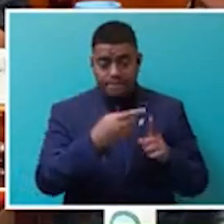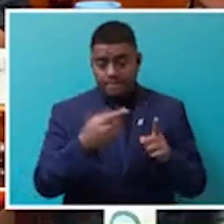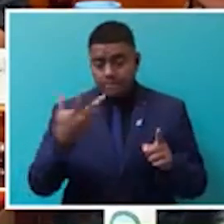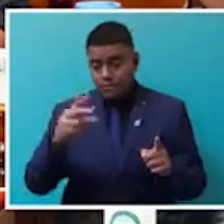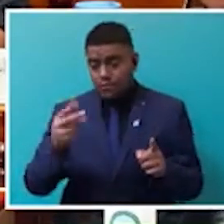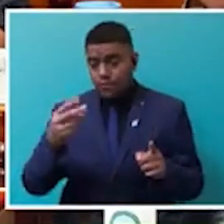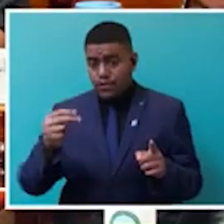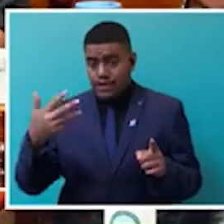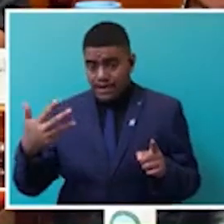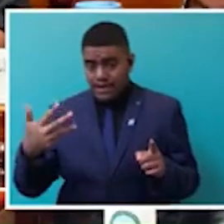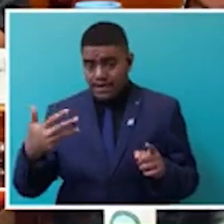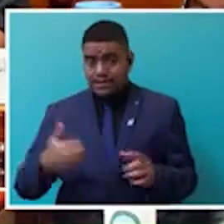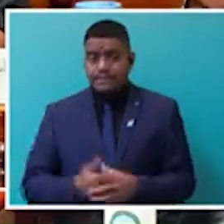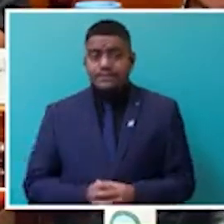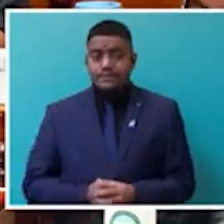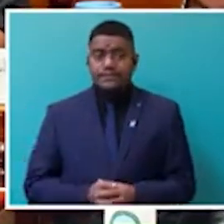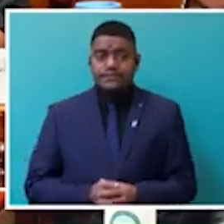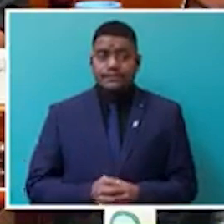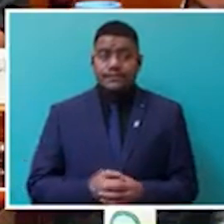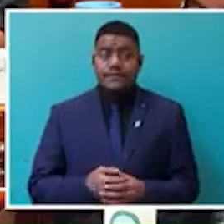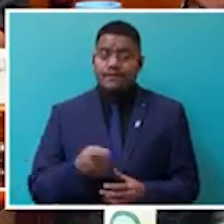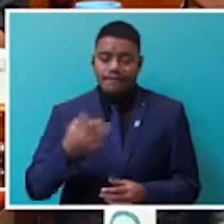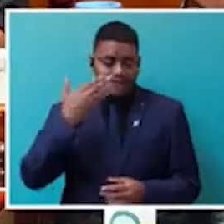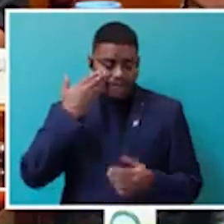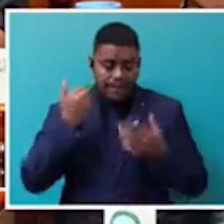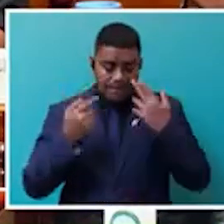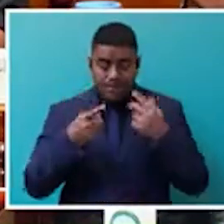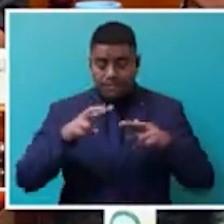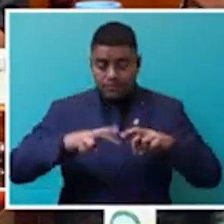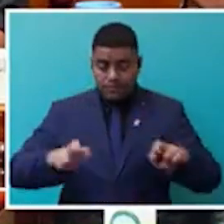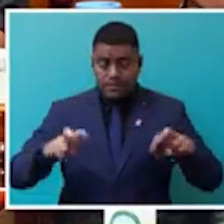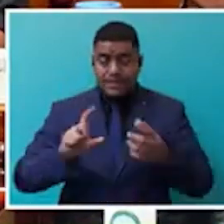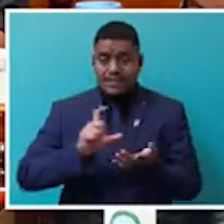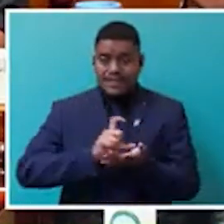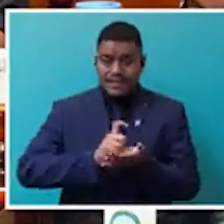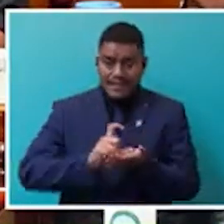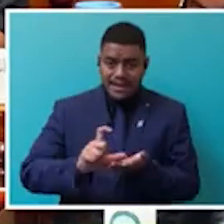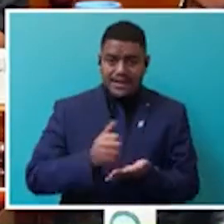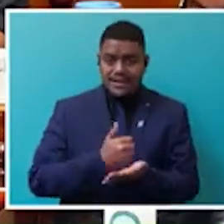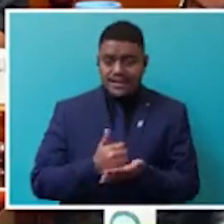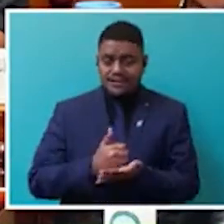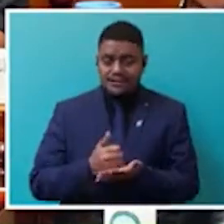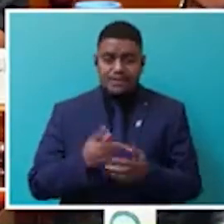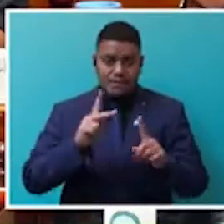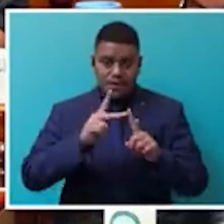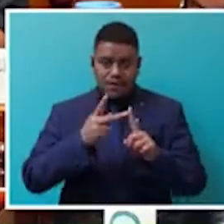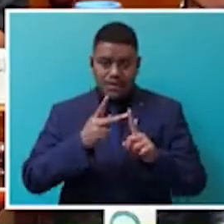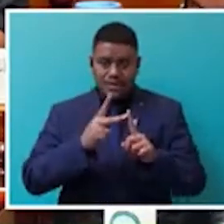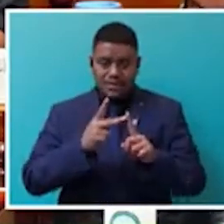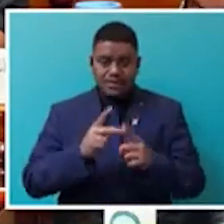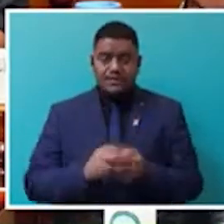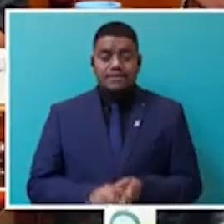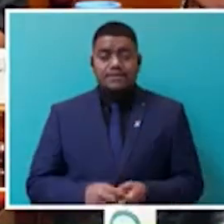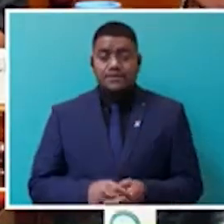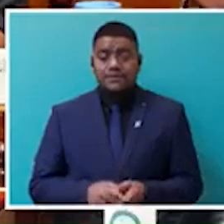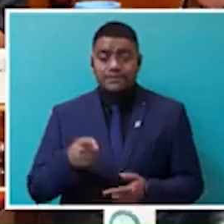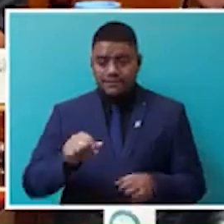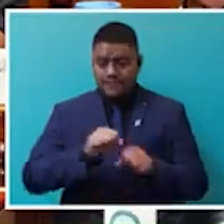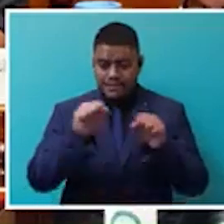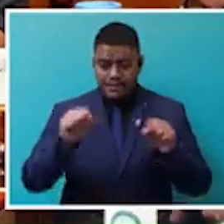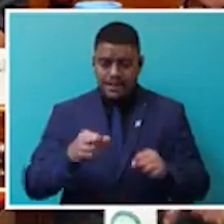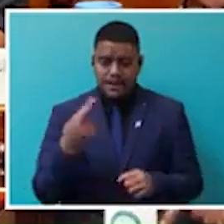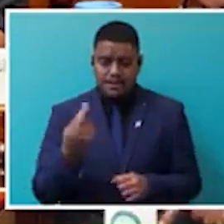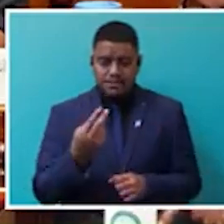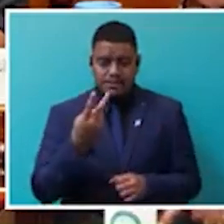by Cabinet, turns the finding of the report into clear, actionable priorities. It is structured around 7